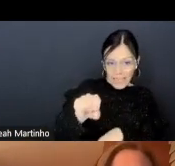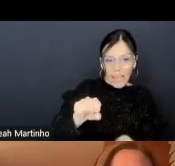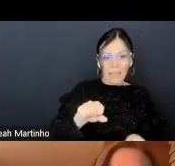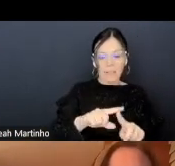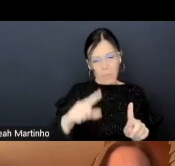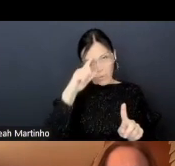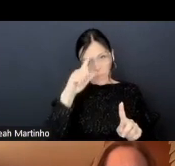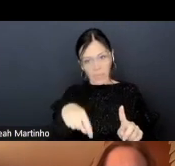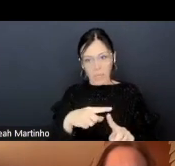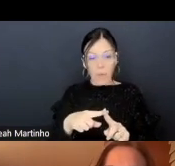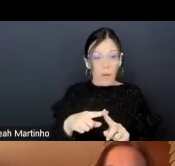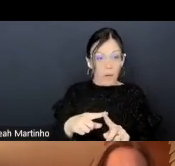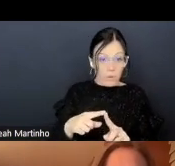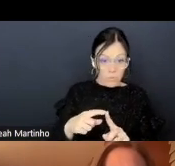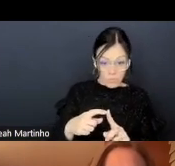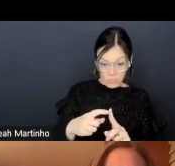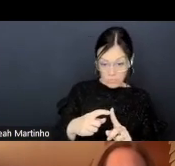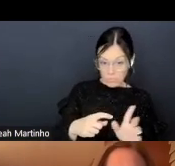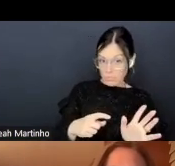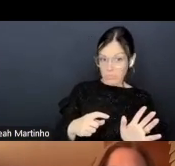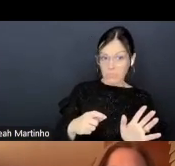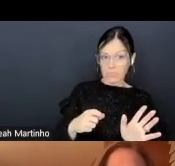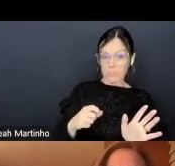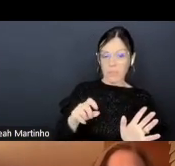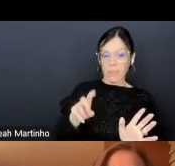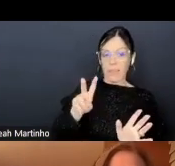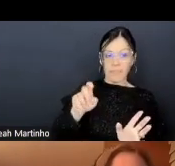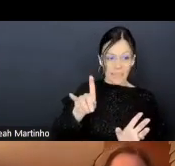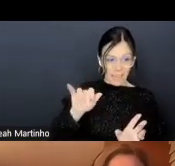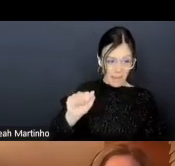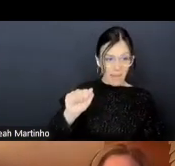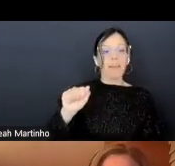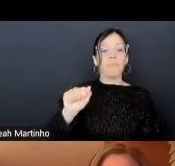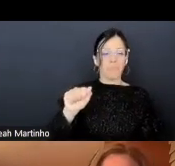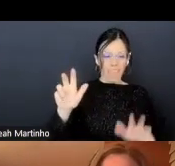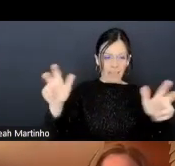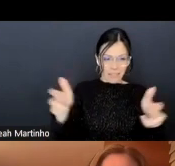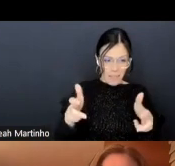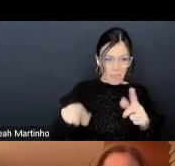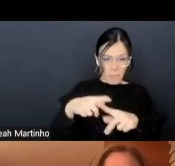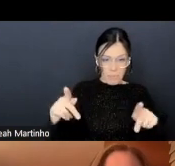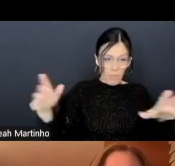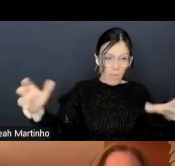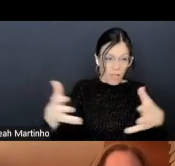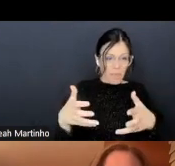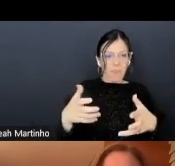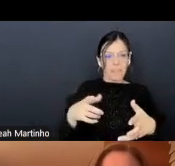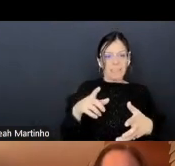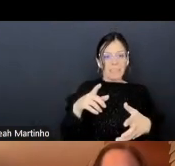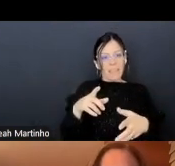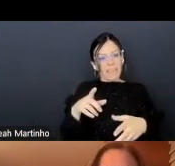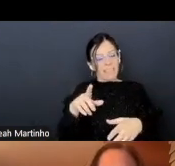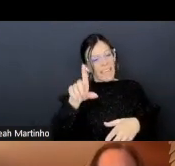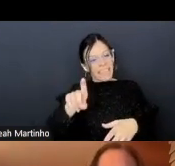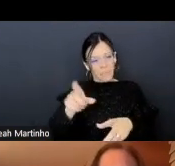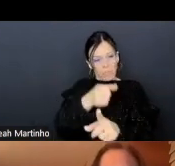the khrushchev and the vienna summit it seems to have impeded his work um and so again if